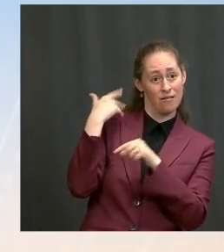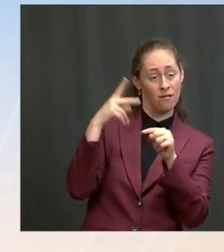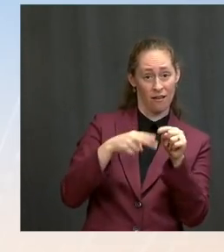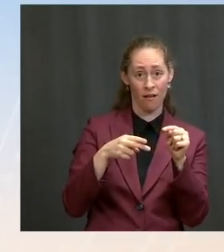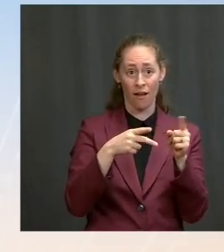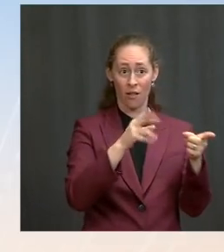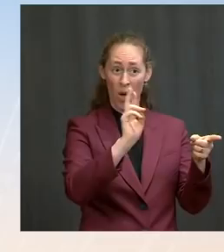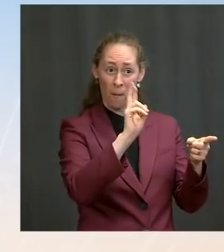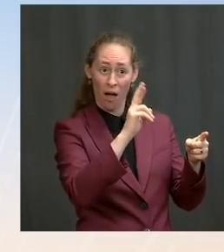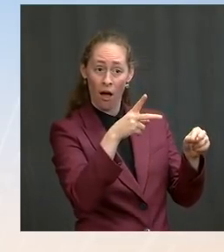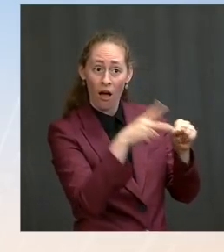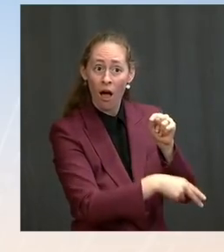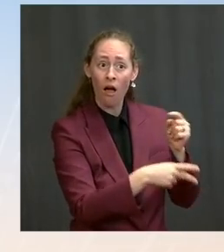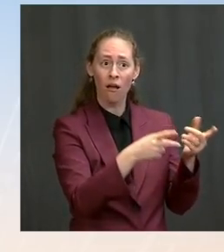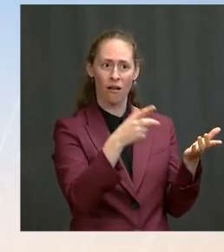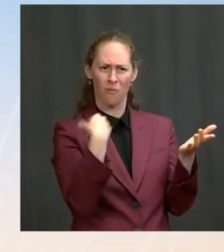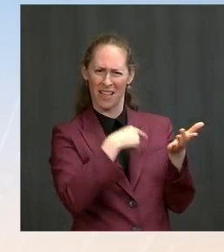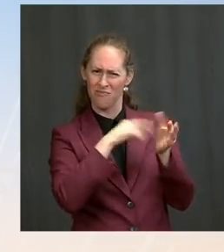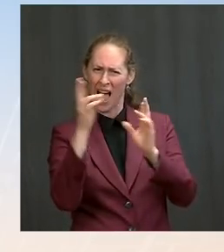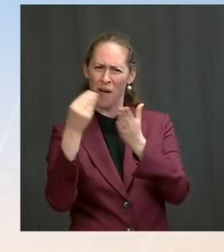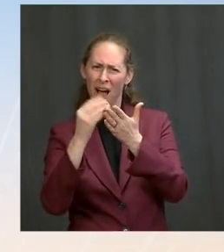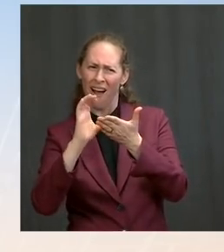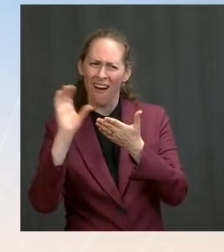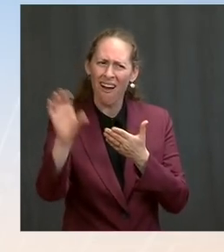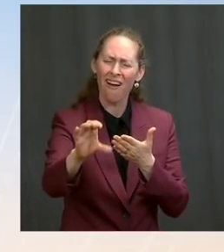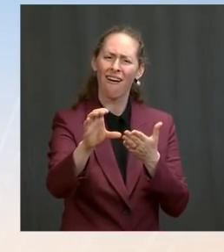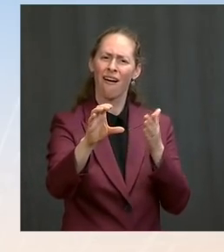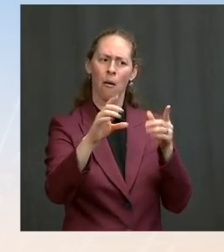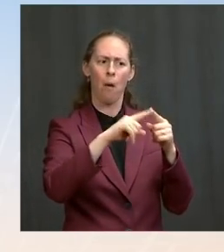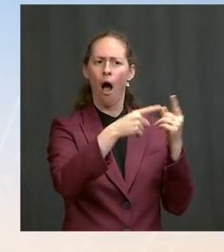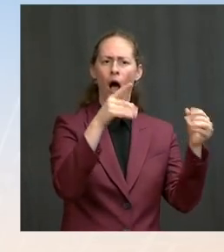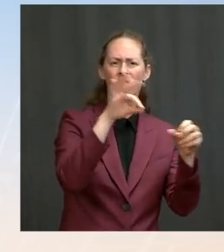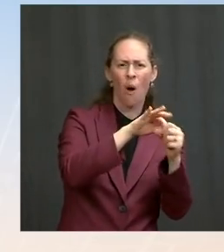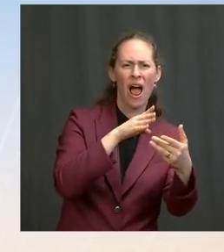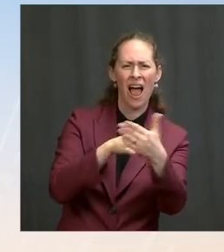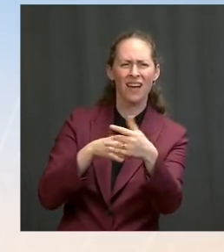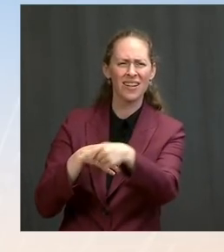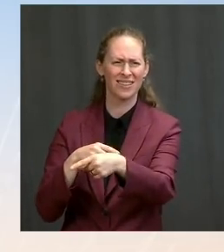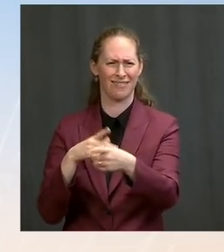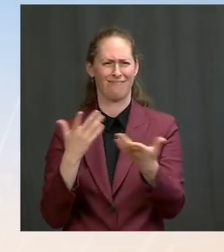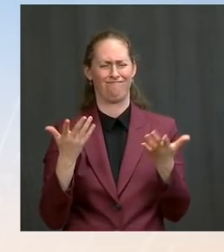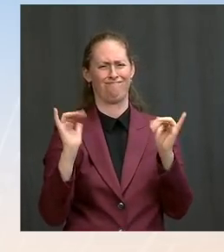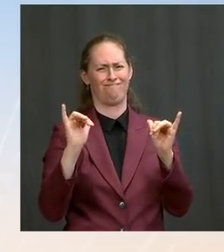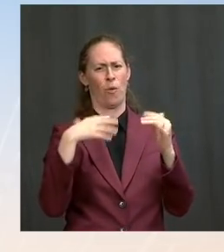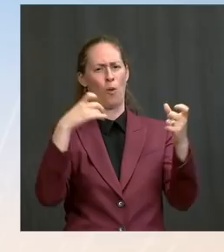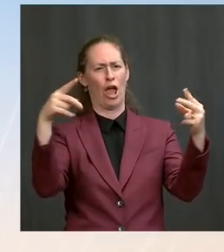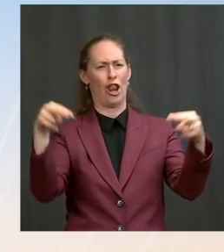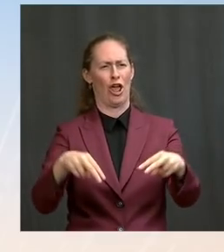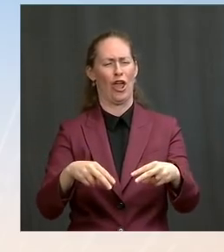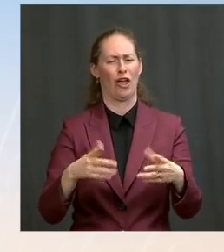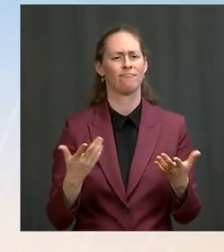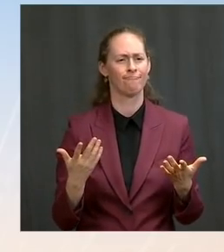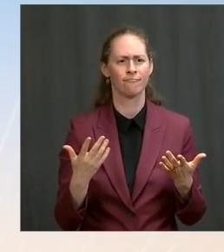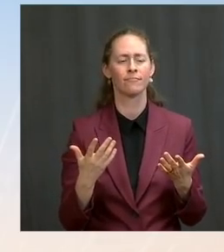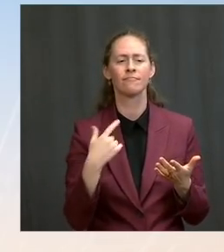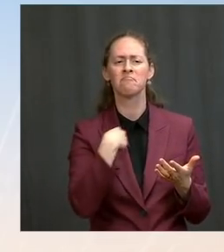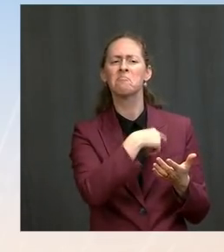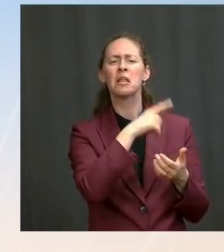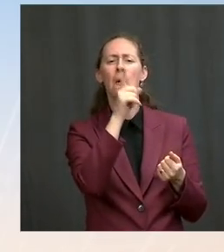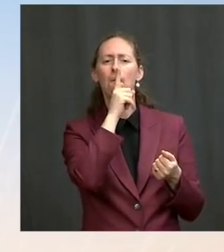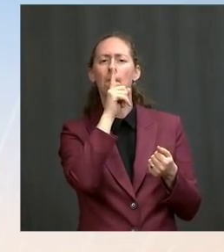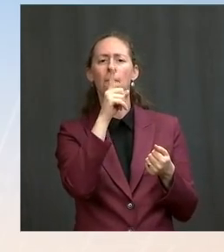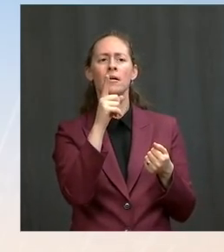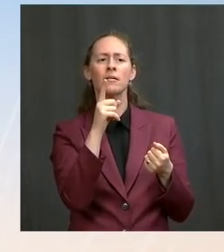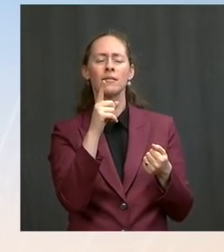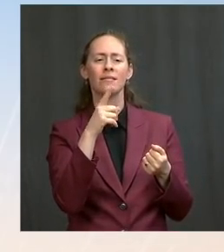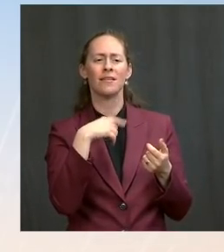that has funding for the COPS program, we can let other people evaluate what that means. It doesn't require them to speak to it or to shout it out. Their actions speak